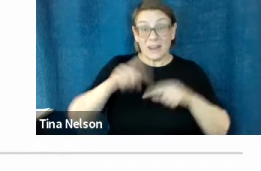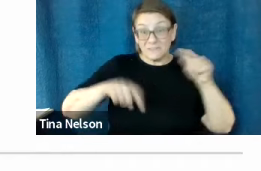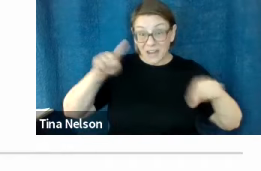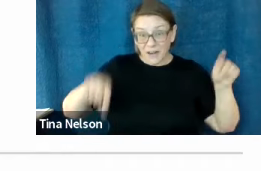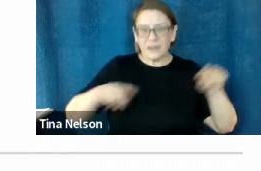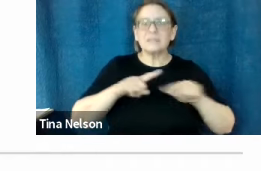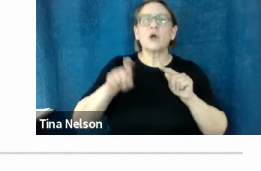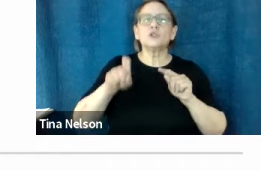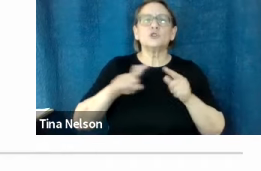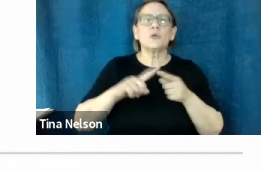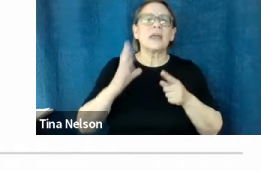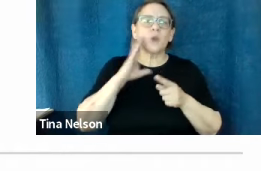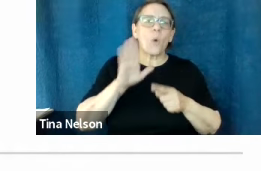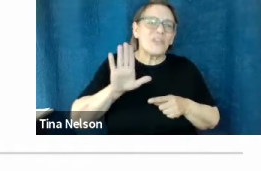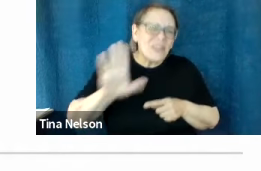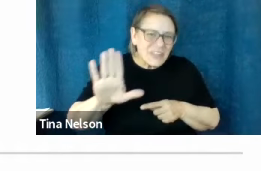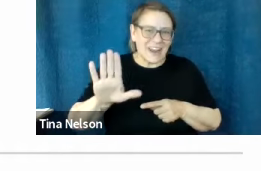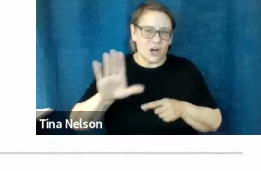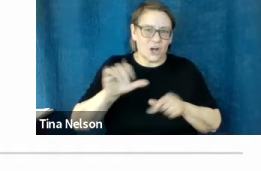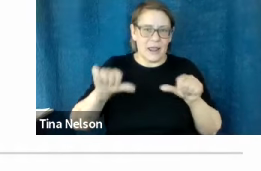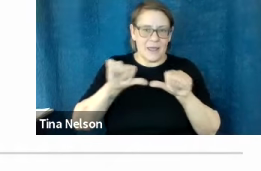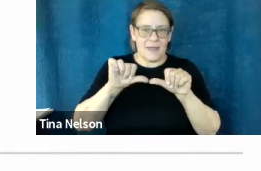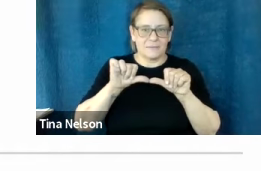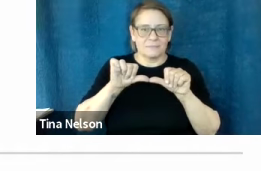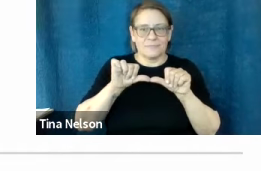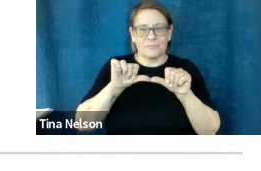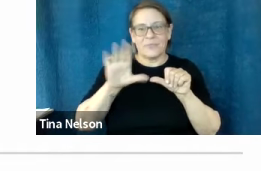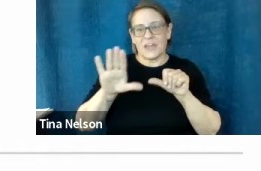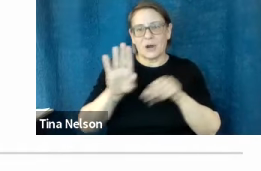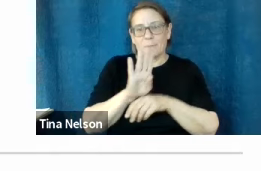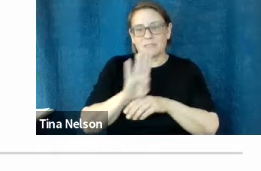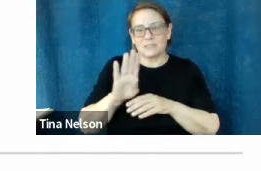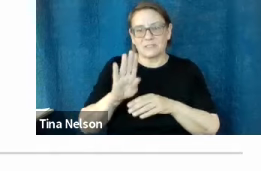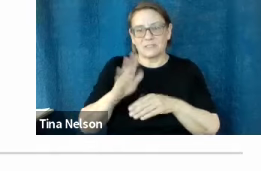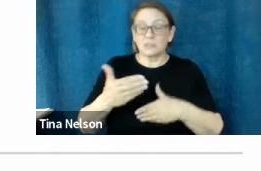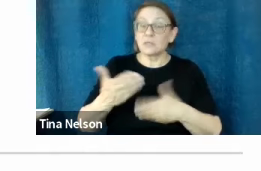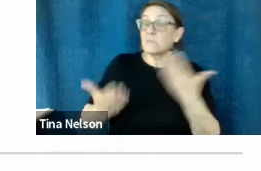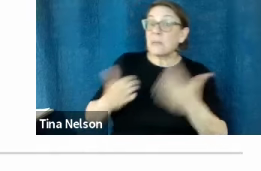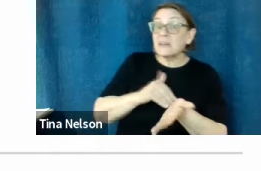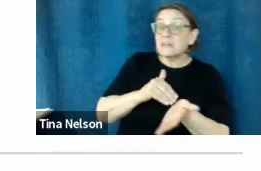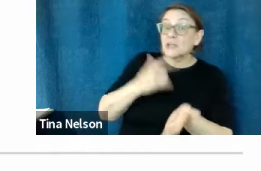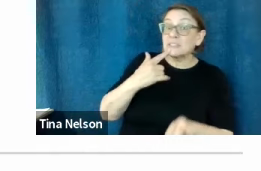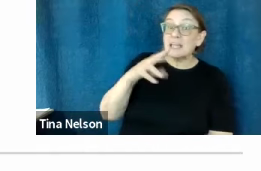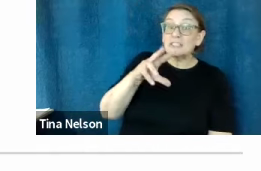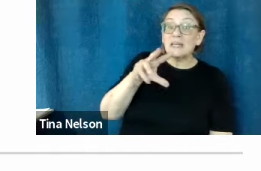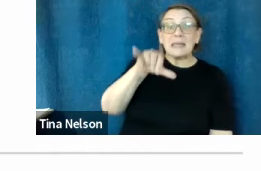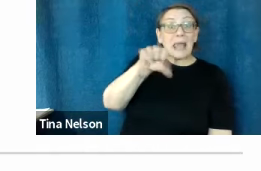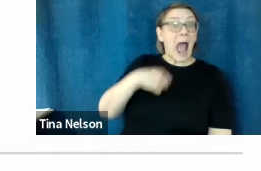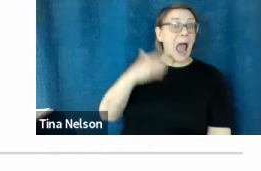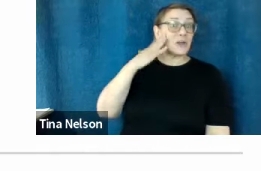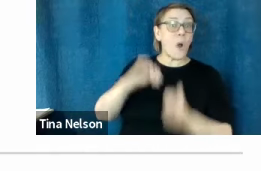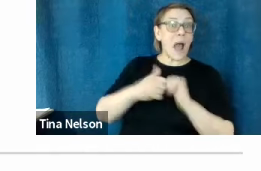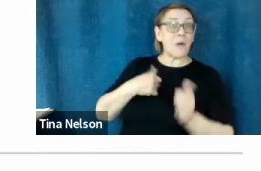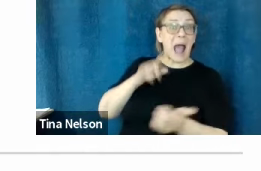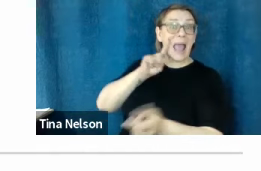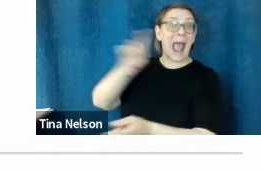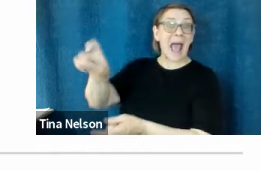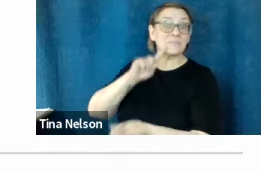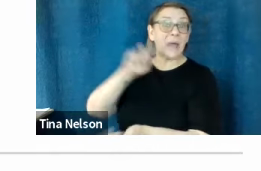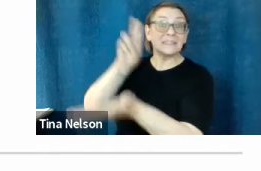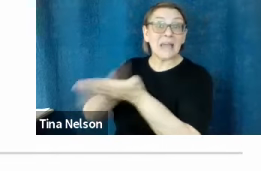processes? Right. And, and maybe the doctor says, yes, I know how I, I asked my secretary, but does the secretary know how,